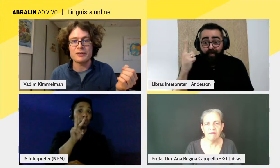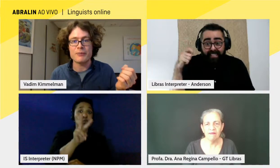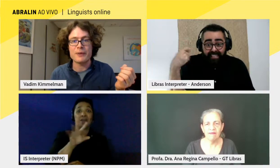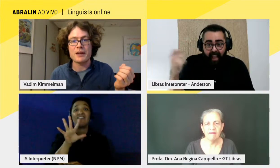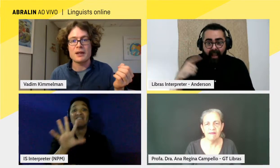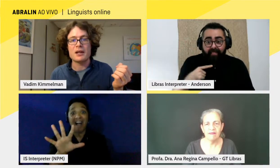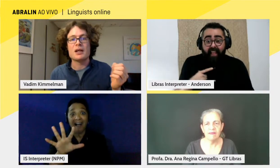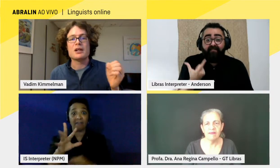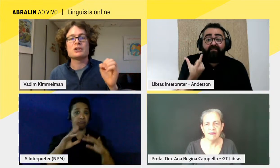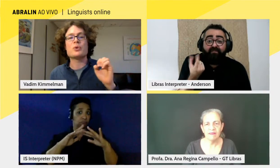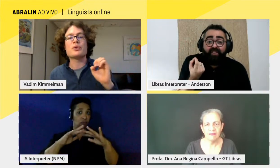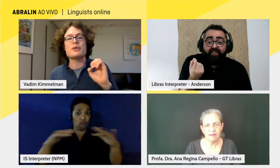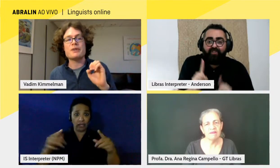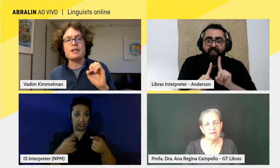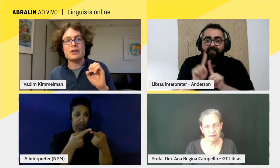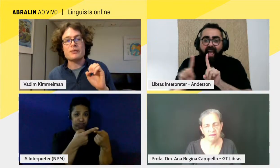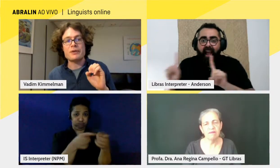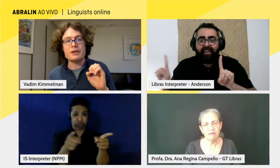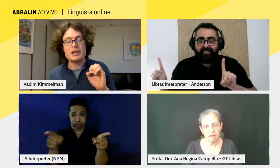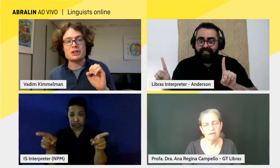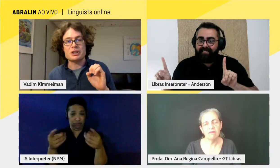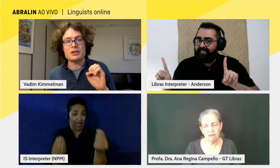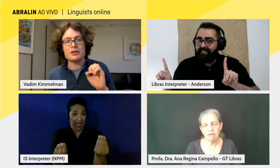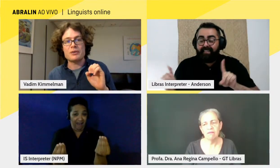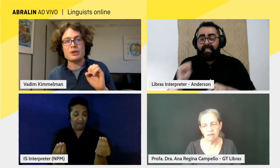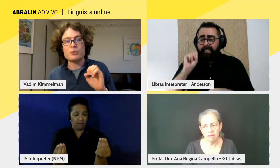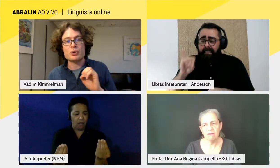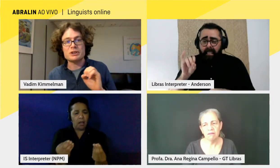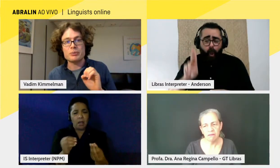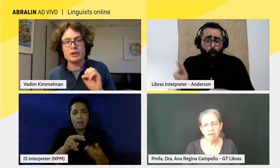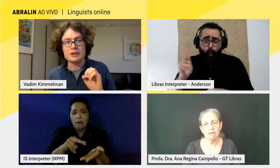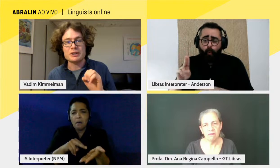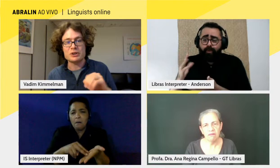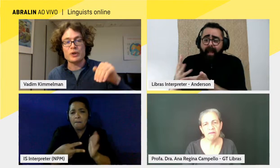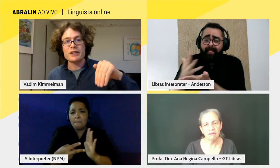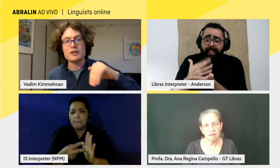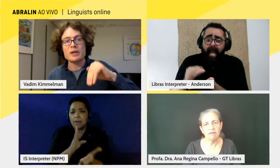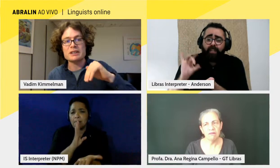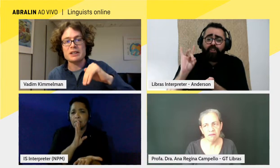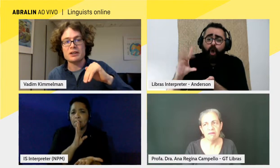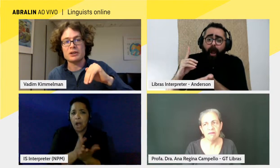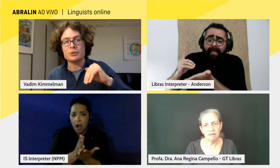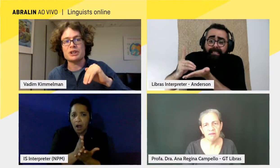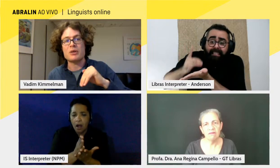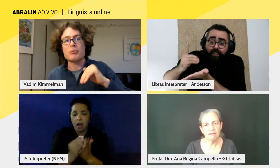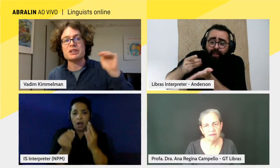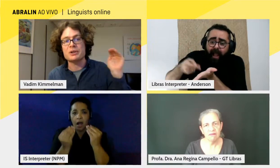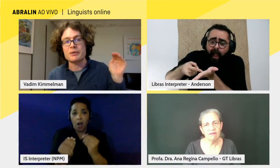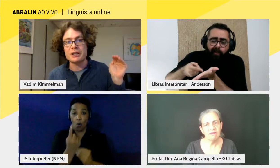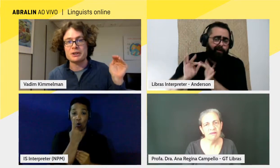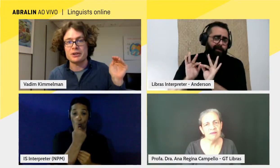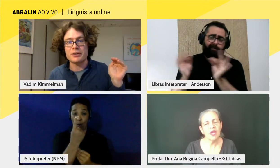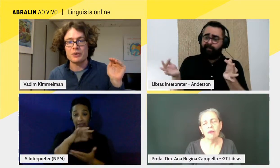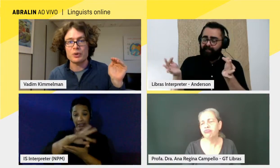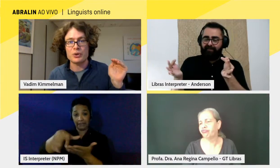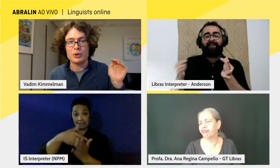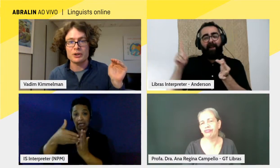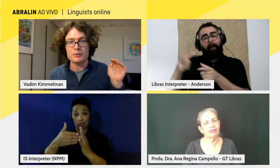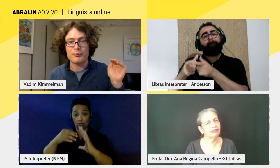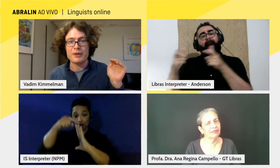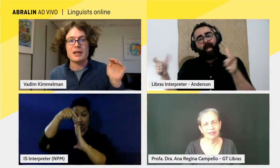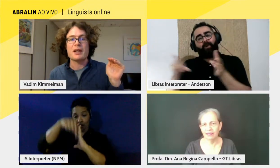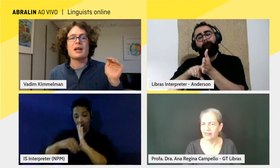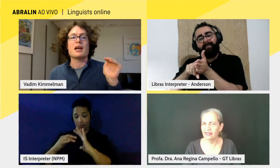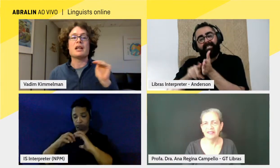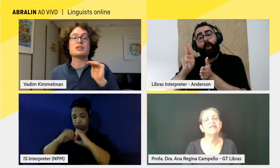variants, right? So the real variation, the real possibilities within one sign language are much greater than we